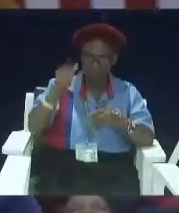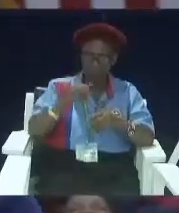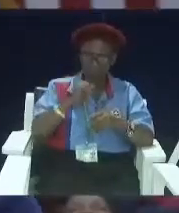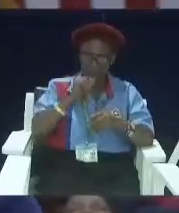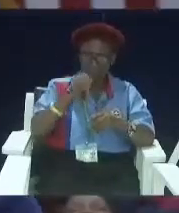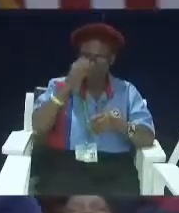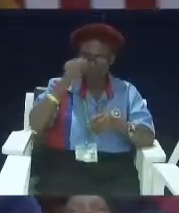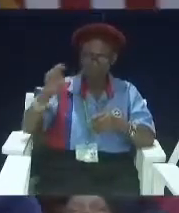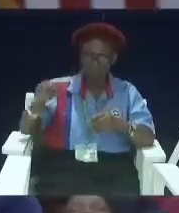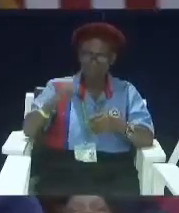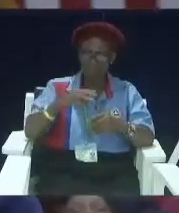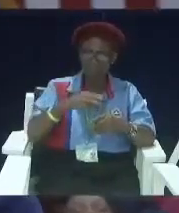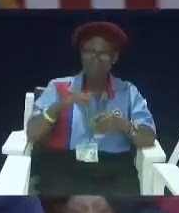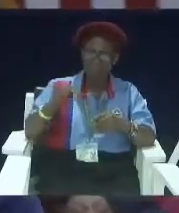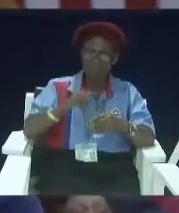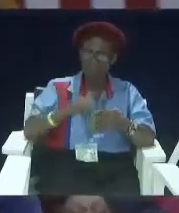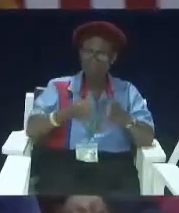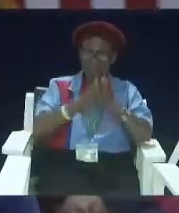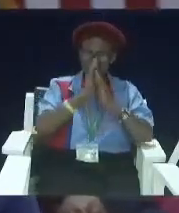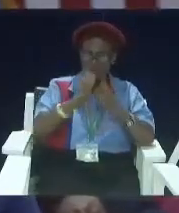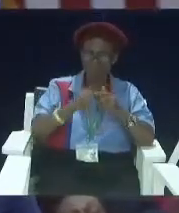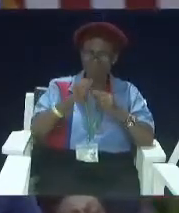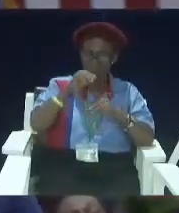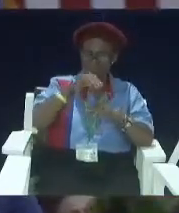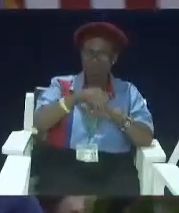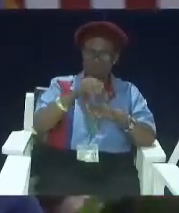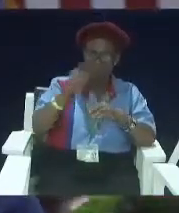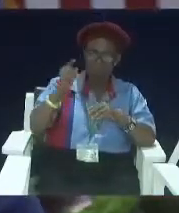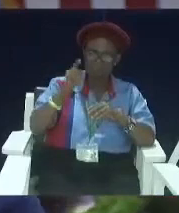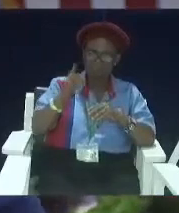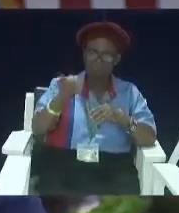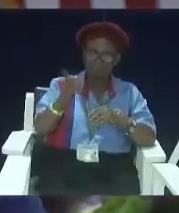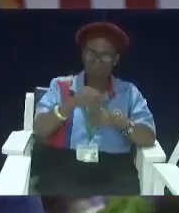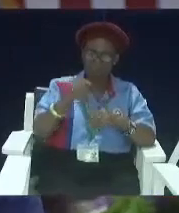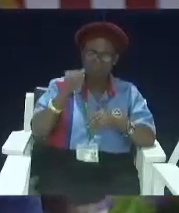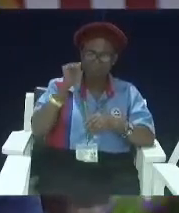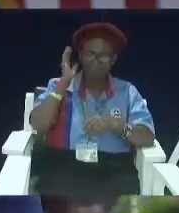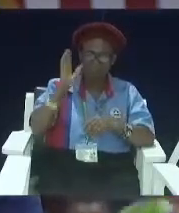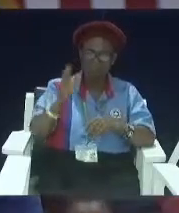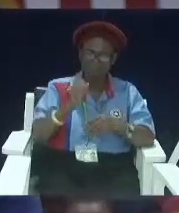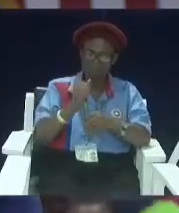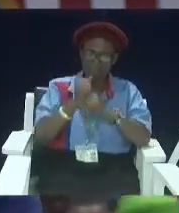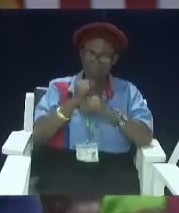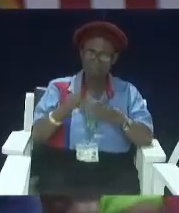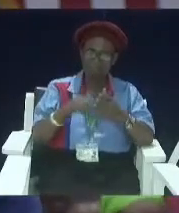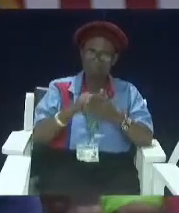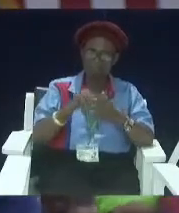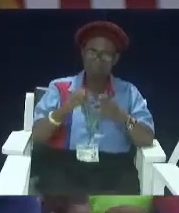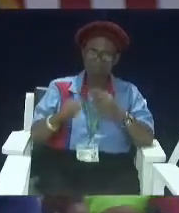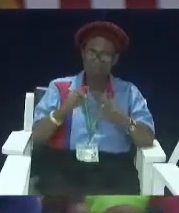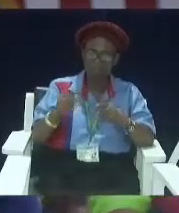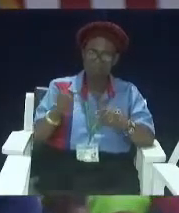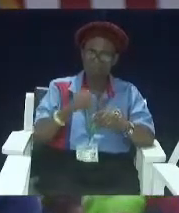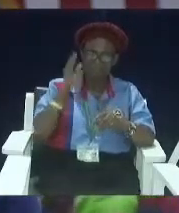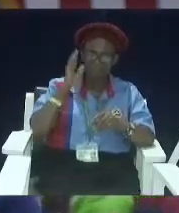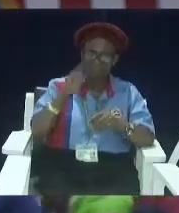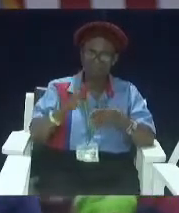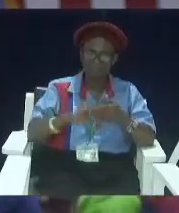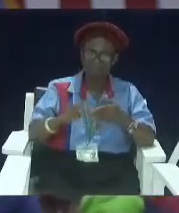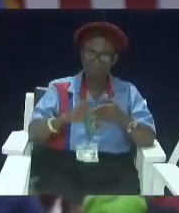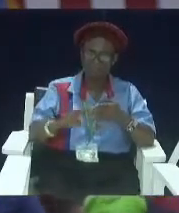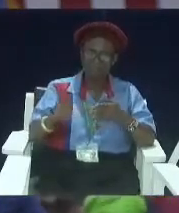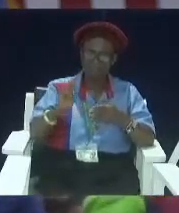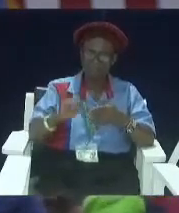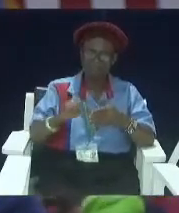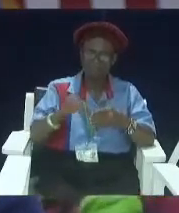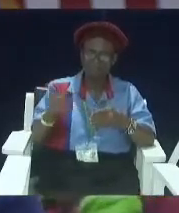Almighty, that tonight you will receive these people. You will forgive them. You please